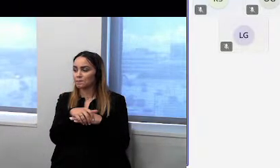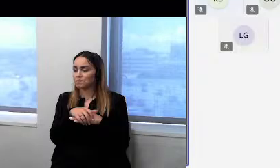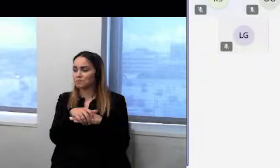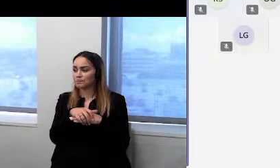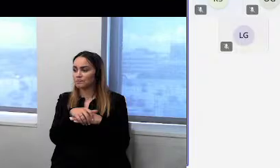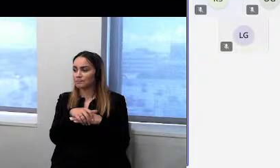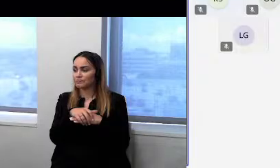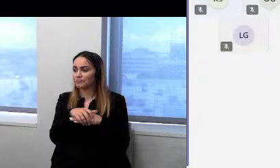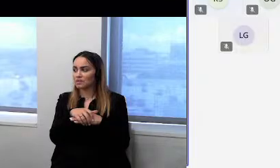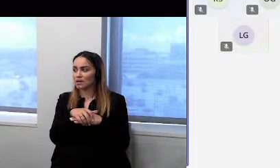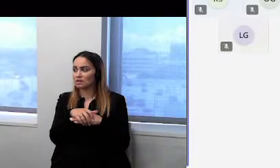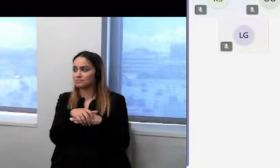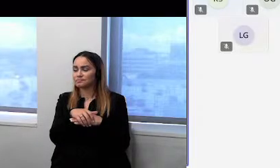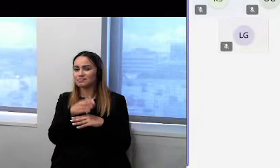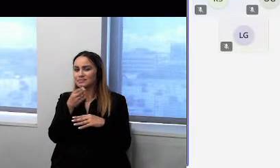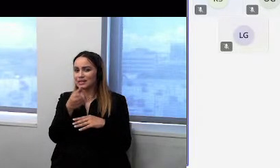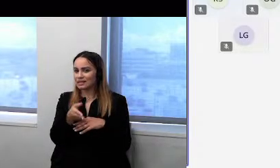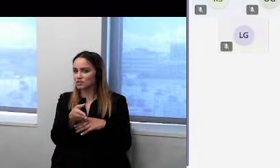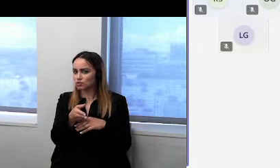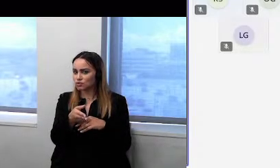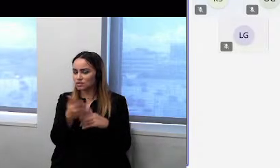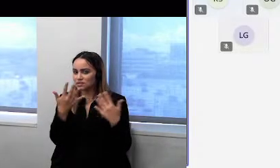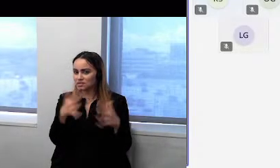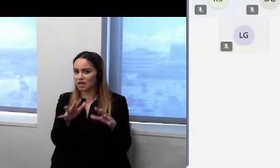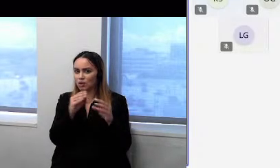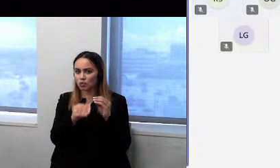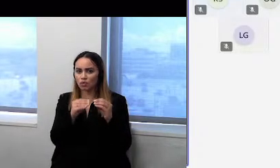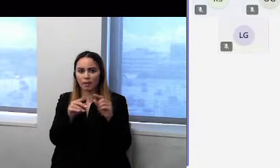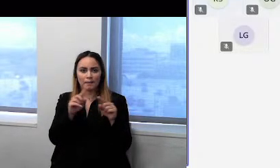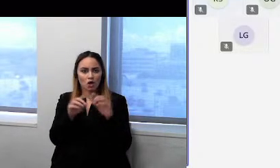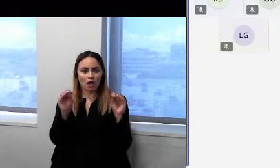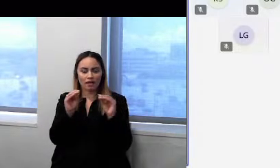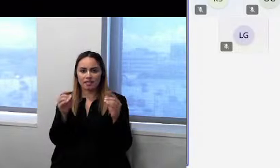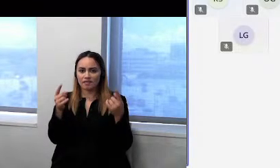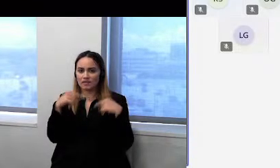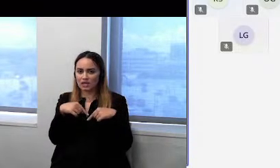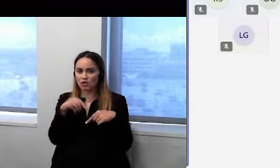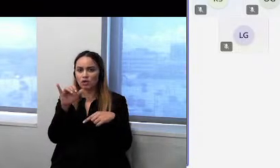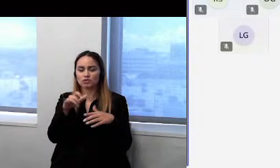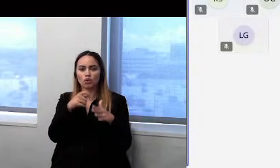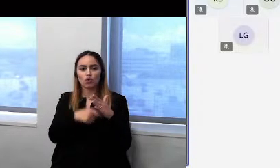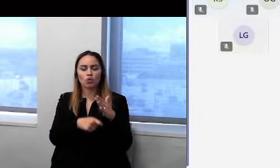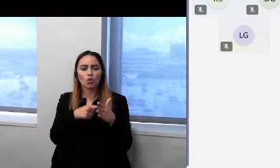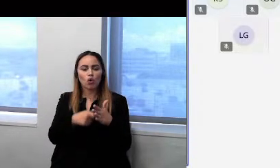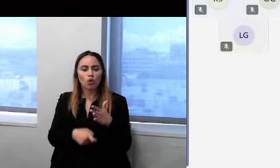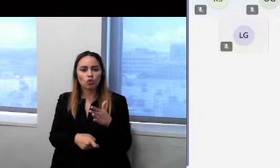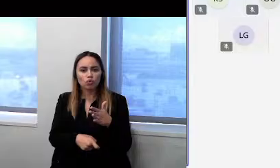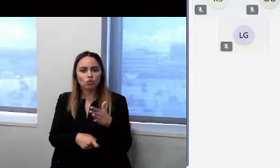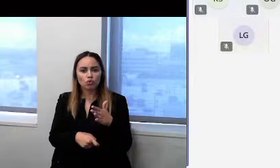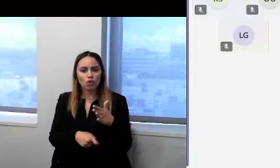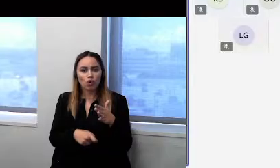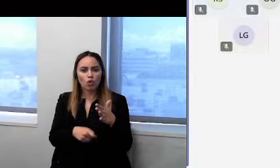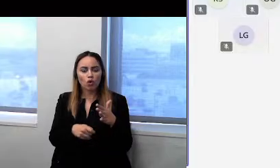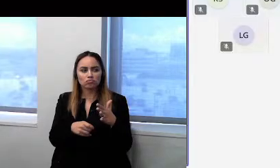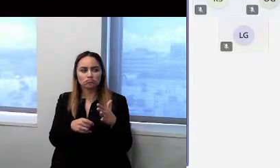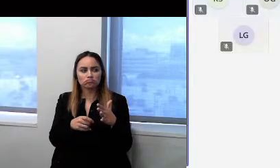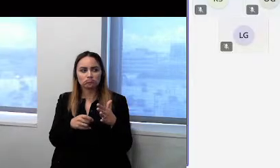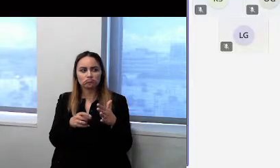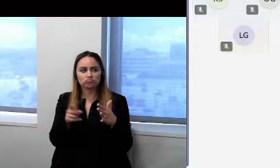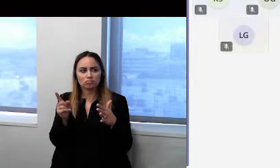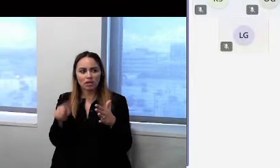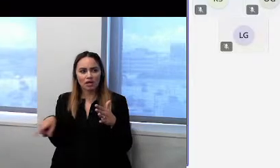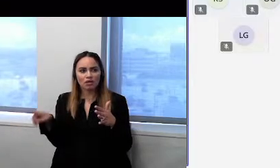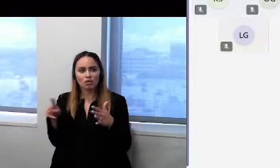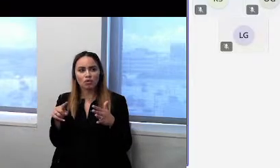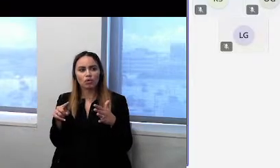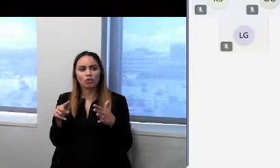built but nobody came cost, okay, be borne exclusively